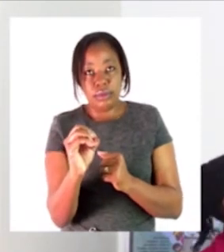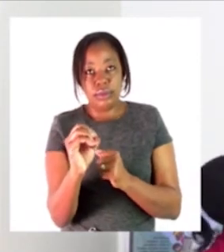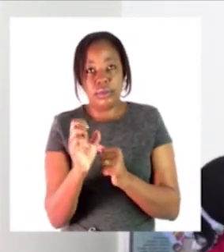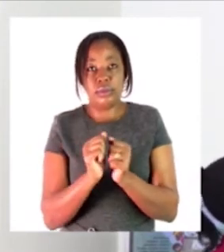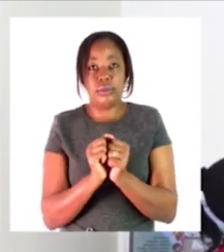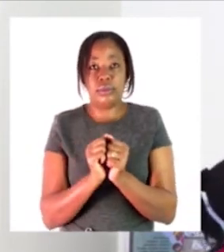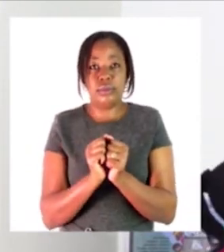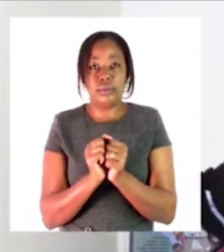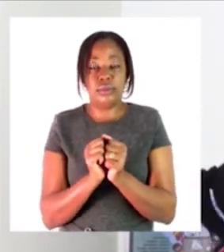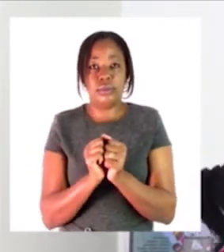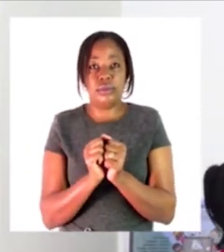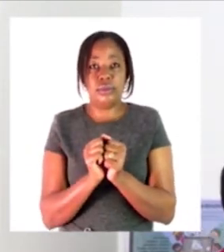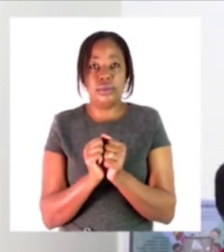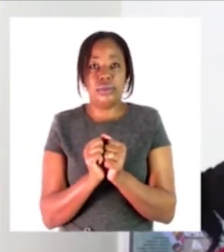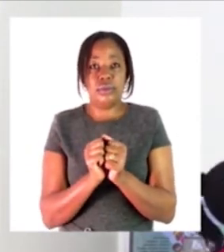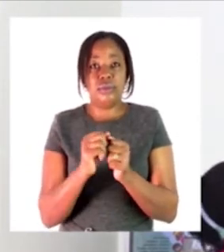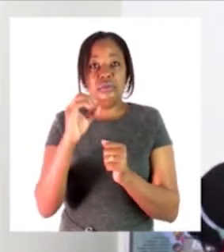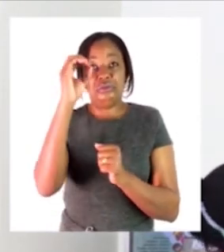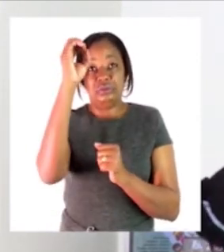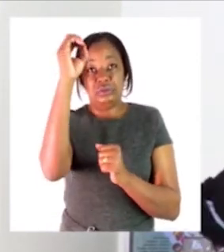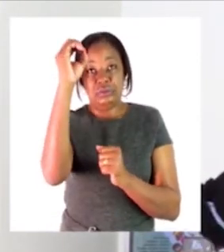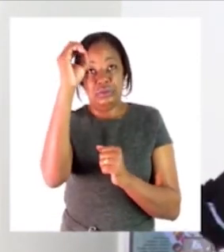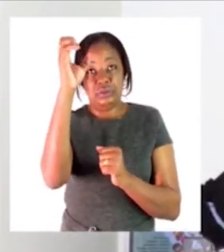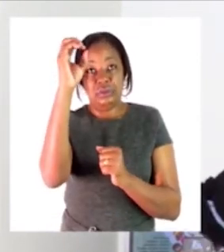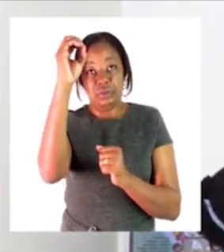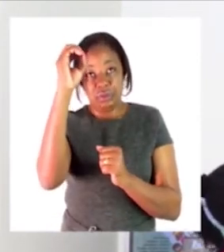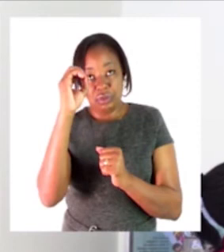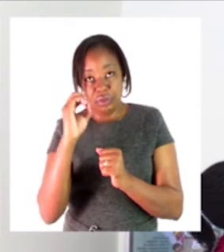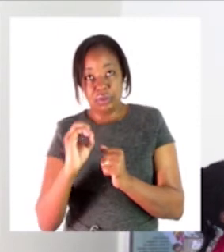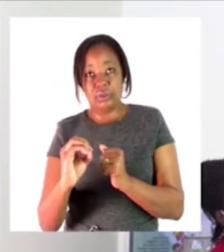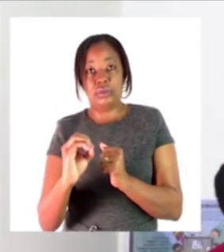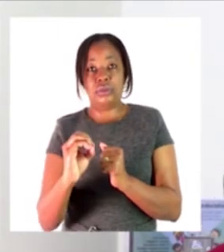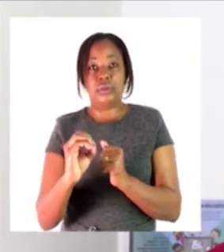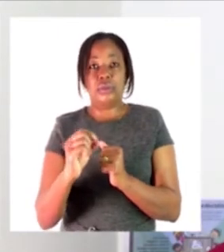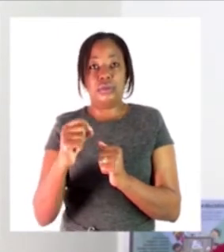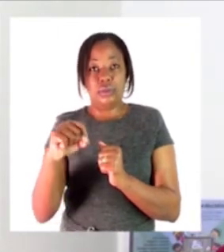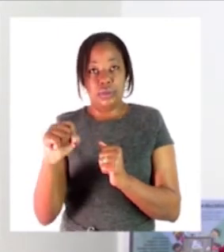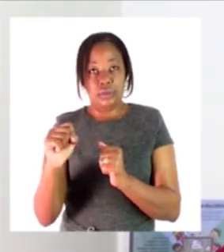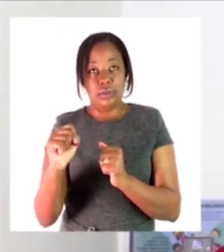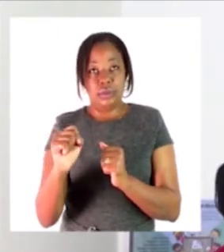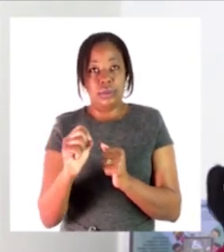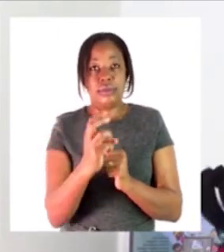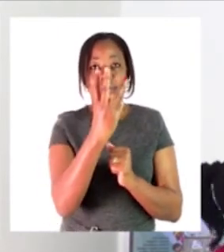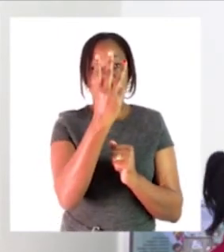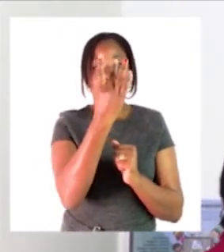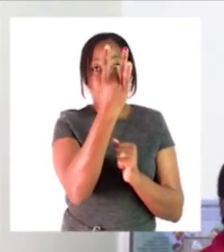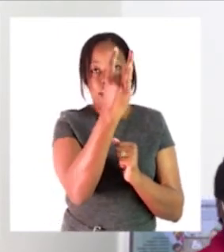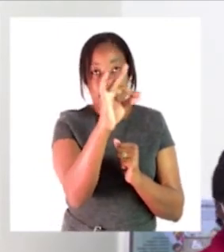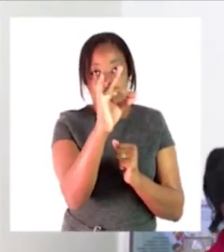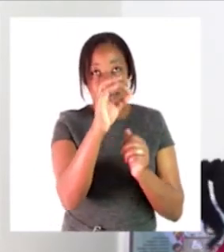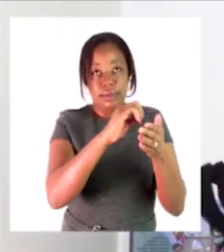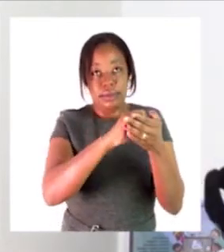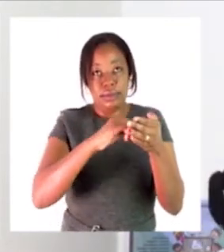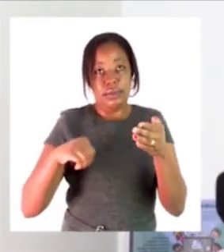0 there. So a 0 will obviously come down. And what about 8 take away a 3? What am I left with? I'm left with